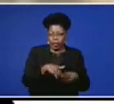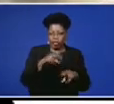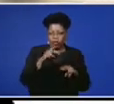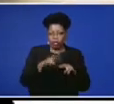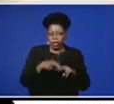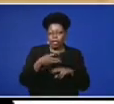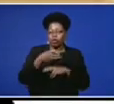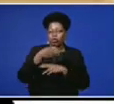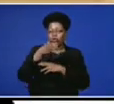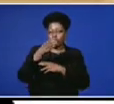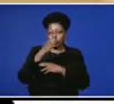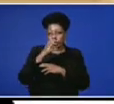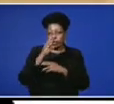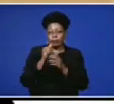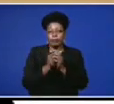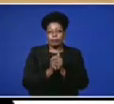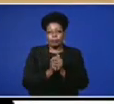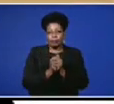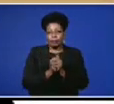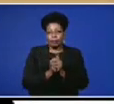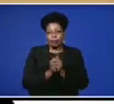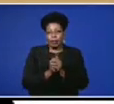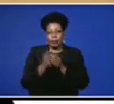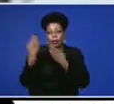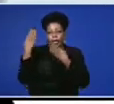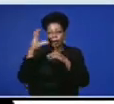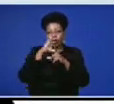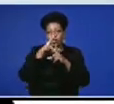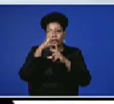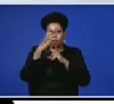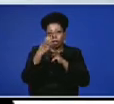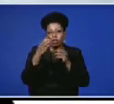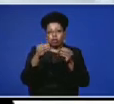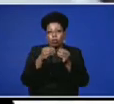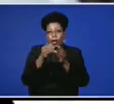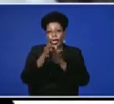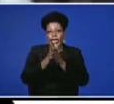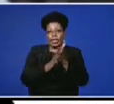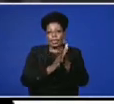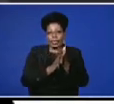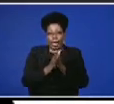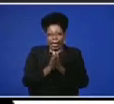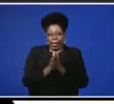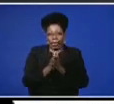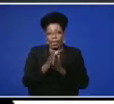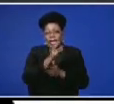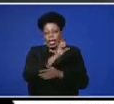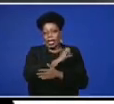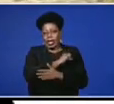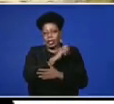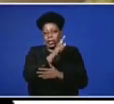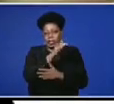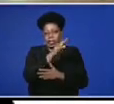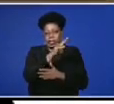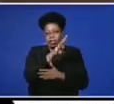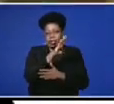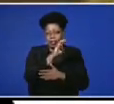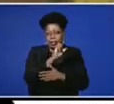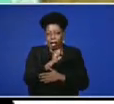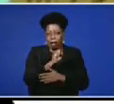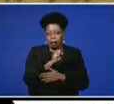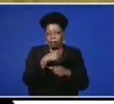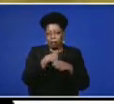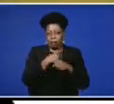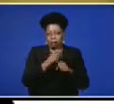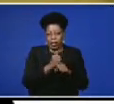you drink. But the Bahamian cultural lesson gets more exciting. Stubbs, an artisan by profession, uniquely carved